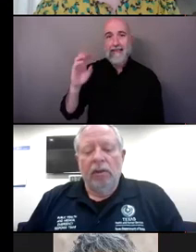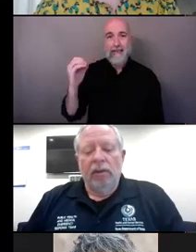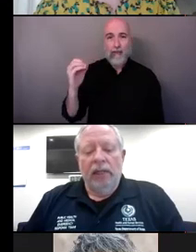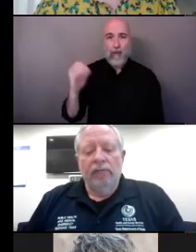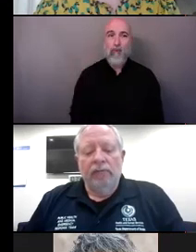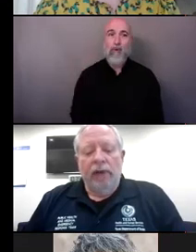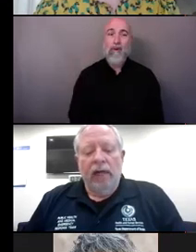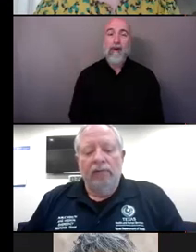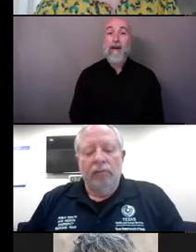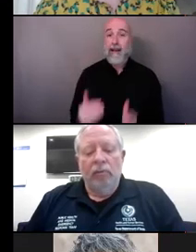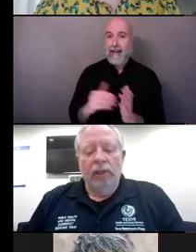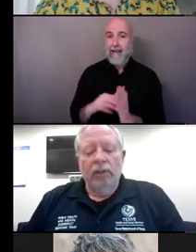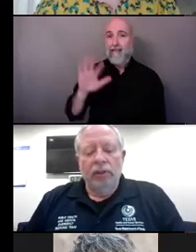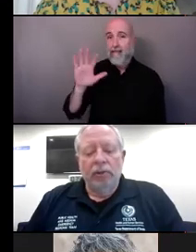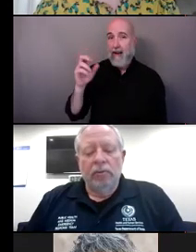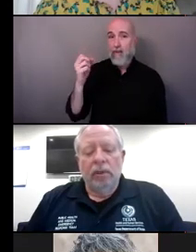512-972-5560. That's